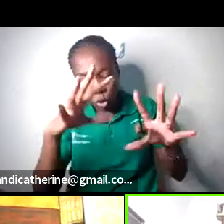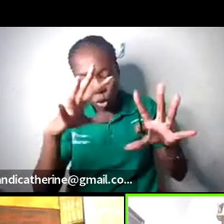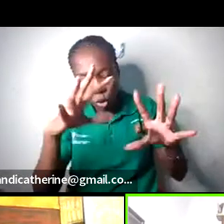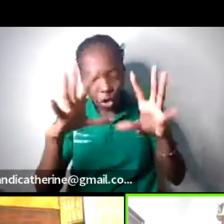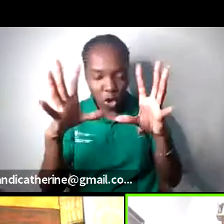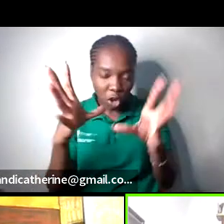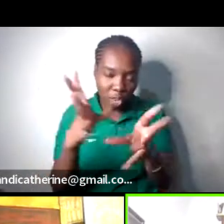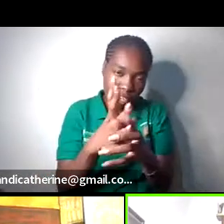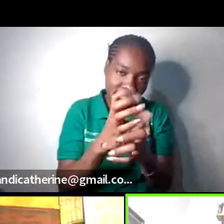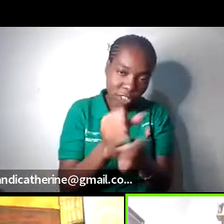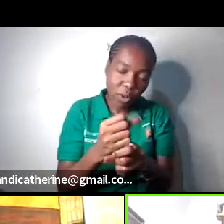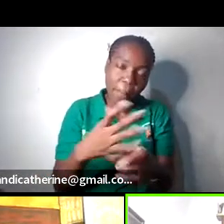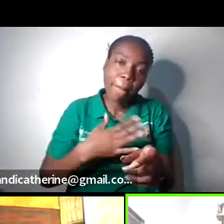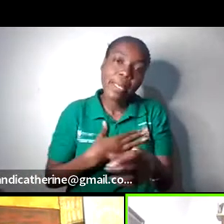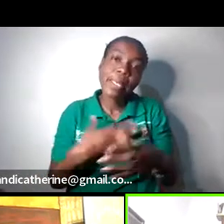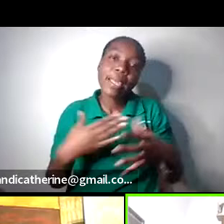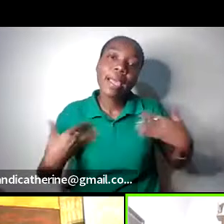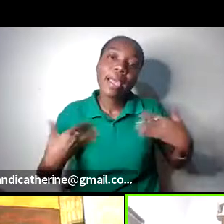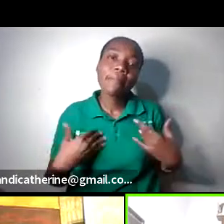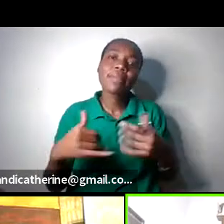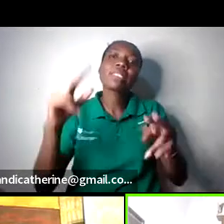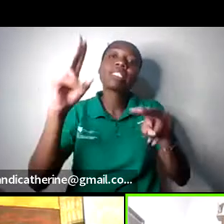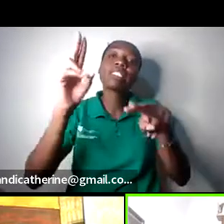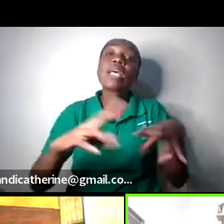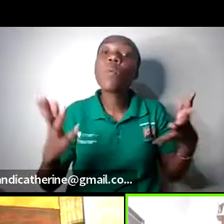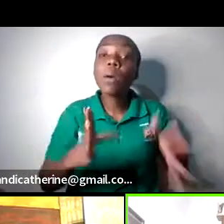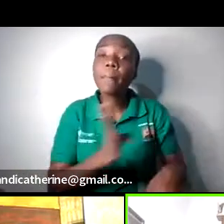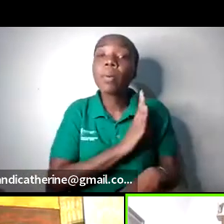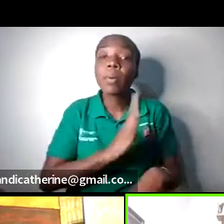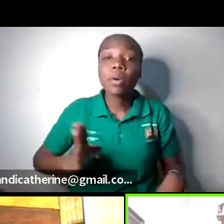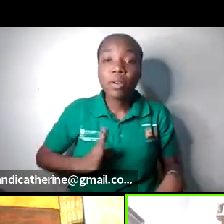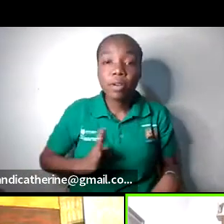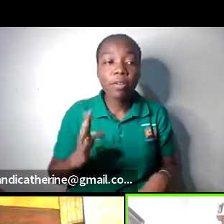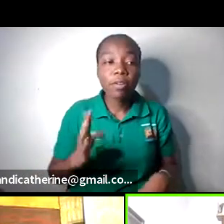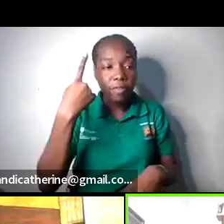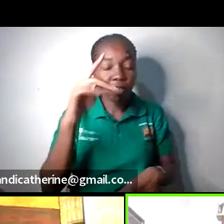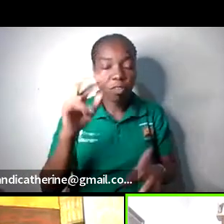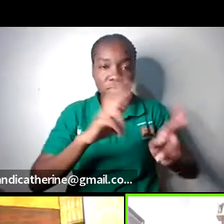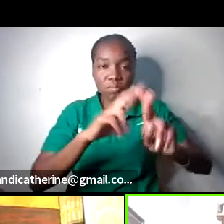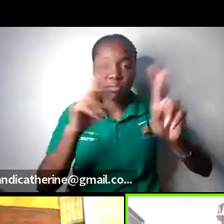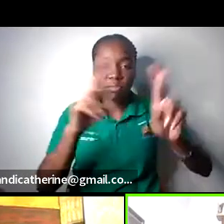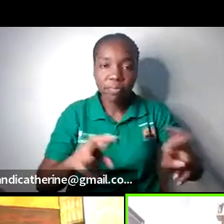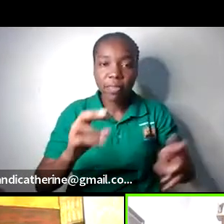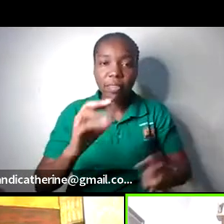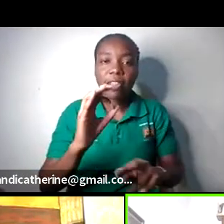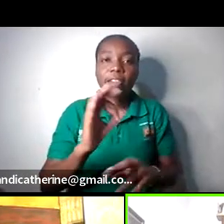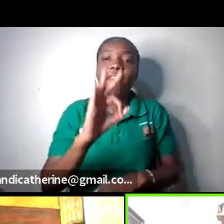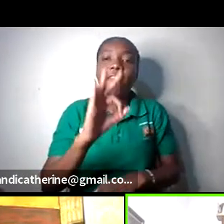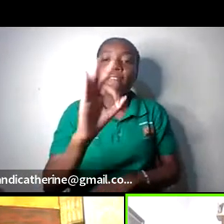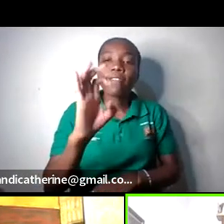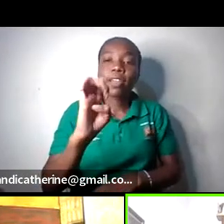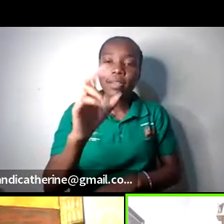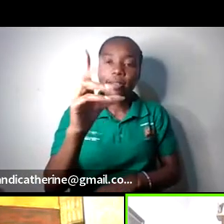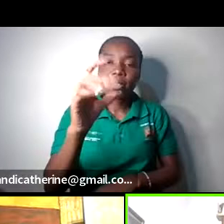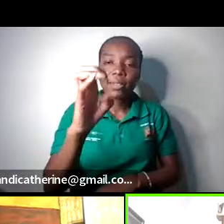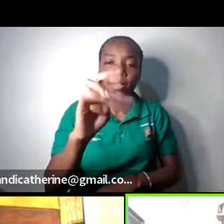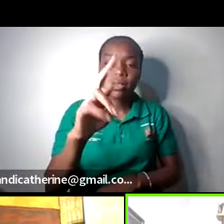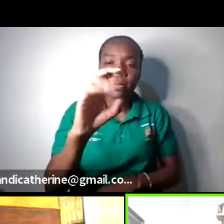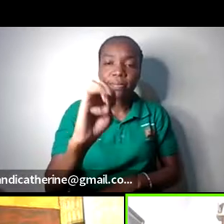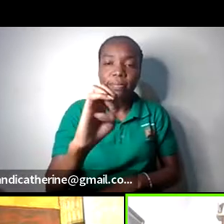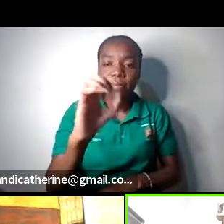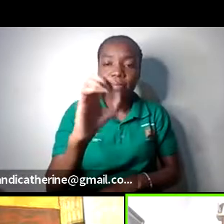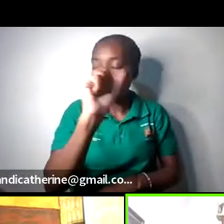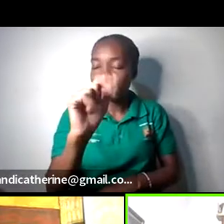also privileged to sit on the board of what is called the International Federation of Consulting Engineers